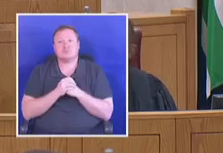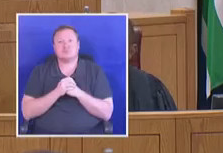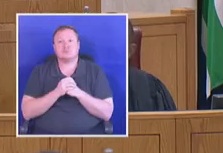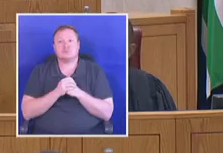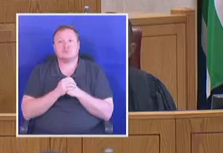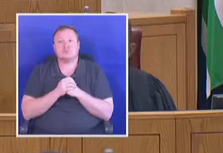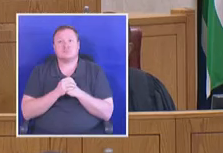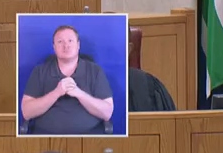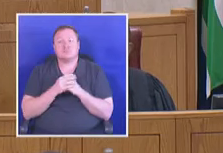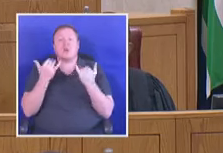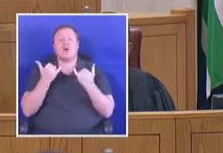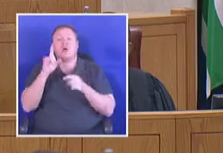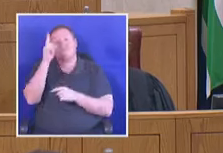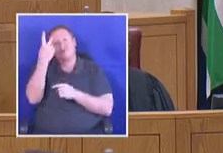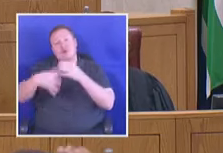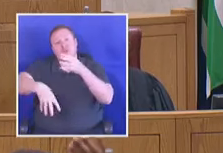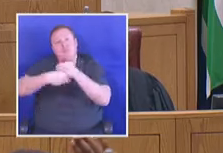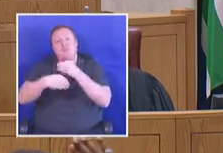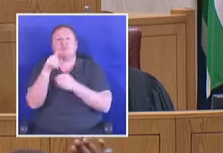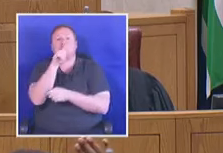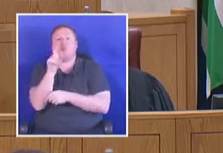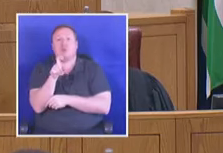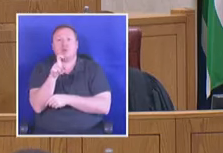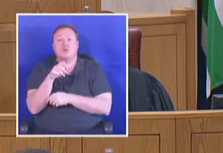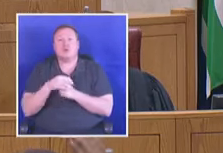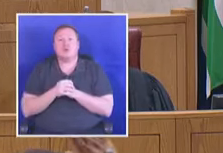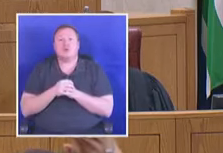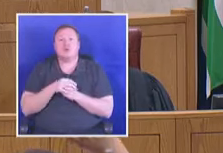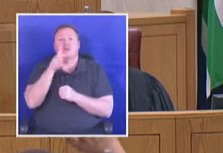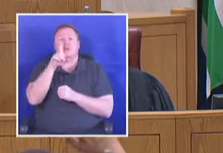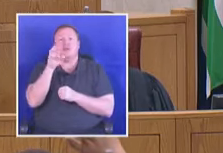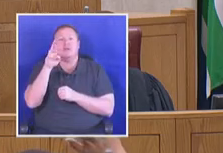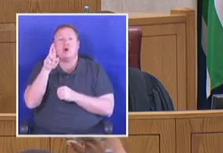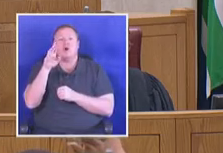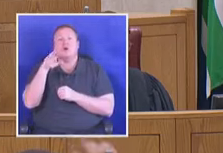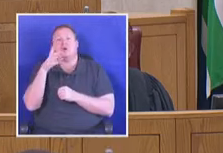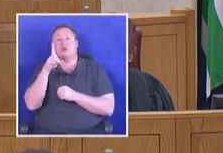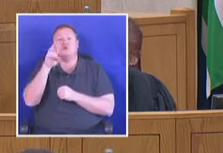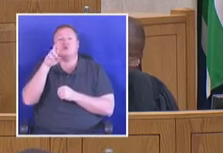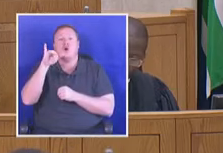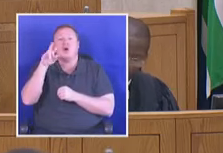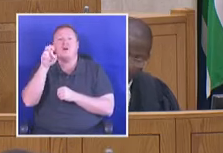first supplementary question by DR Ryder.